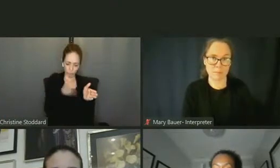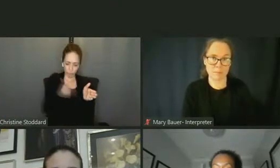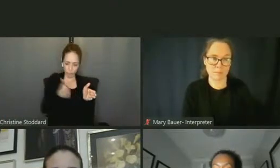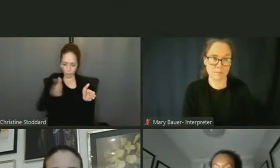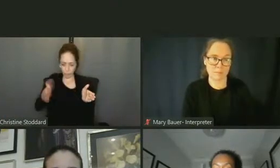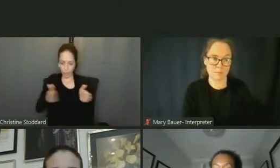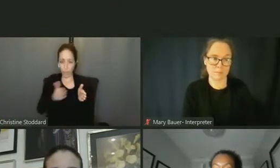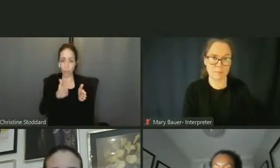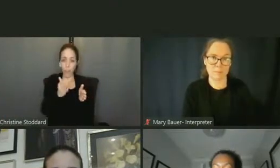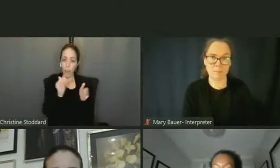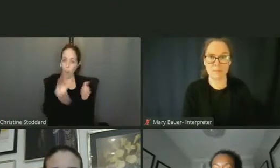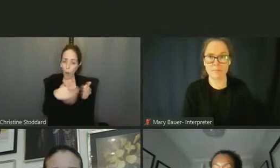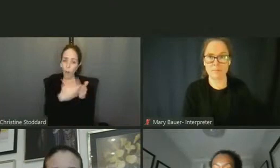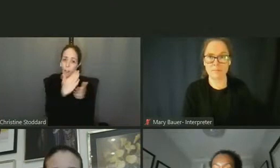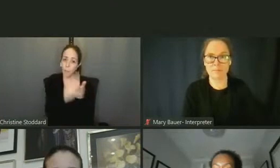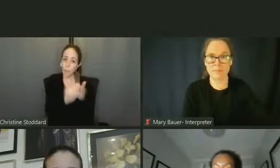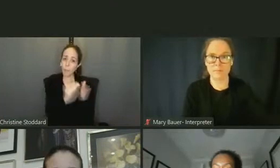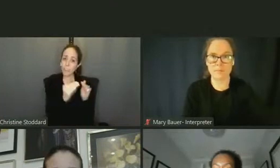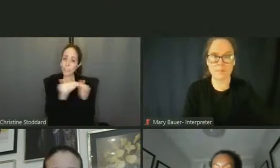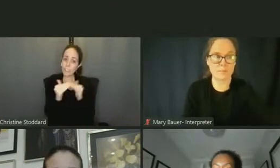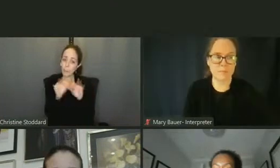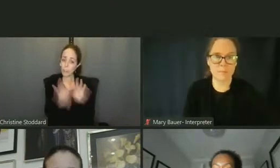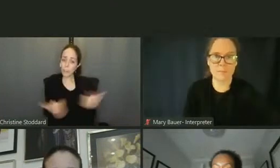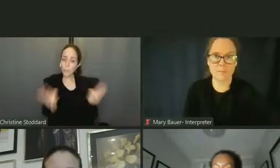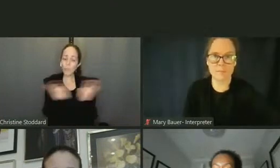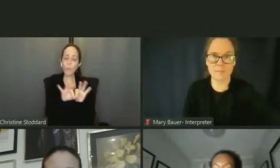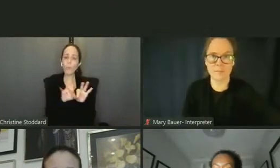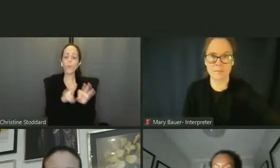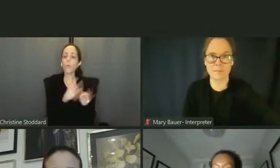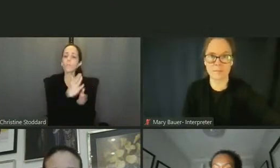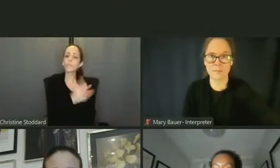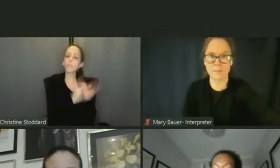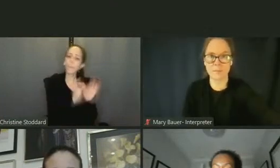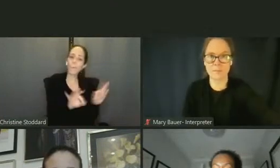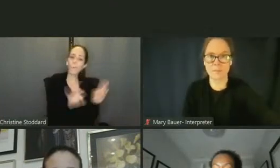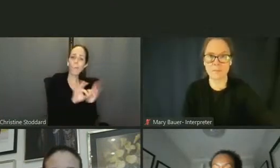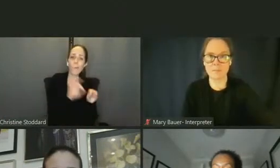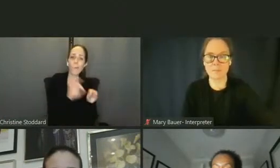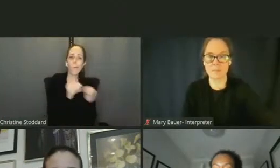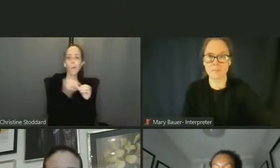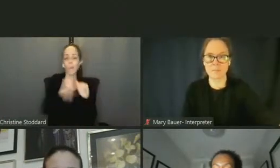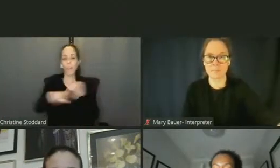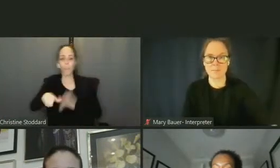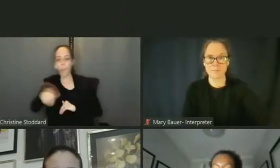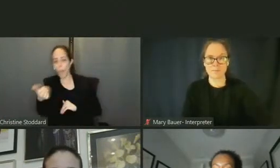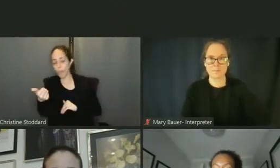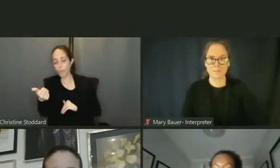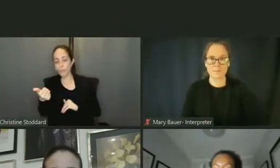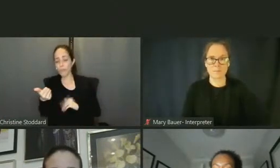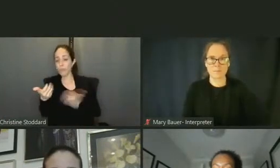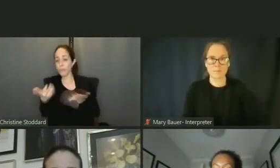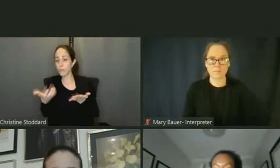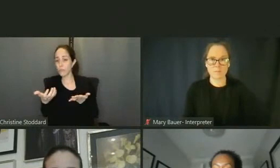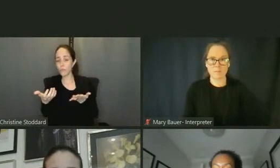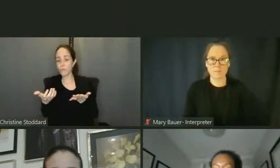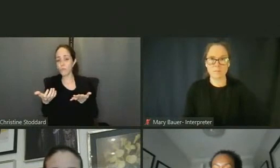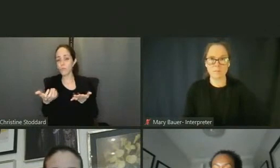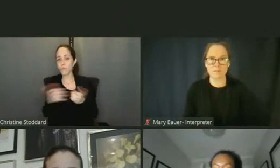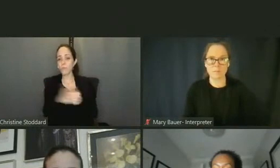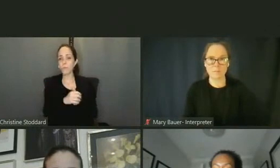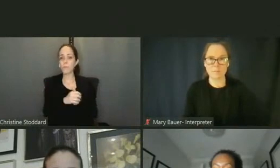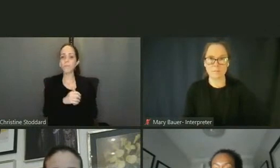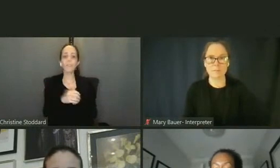equally important? Are there certain slices of cheese that are more effective in combination with a vaccine?